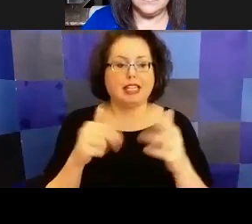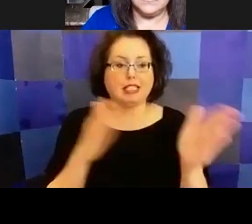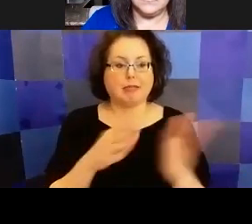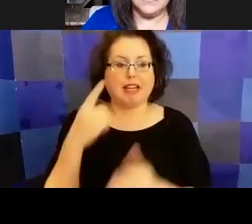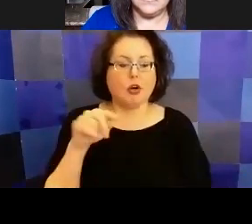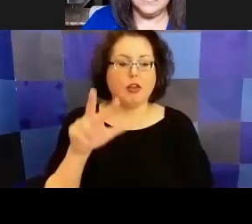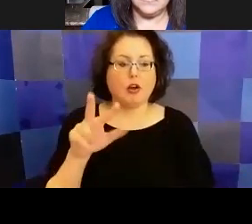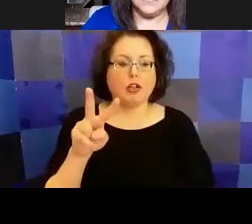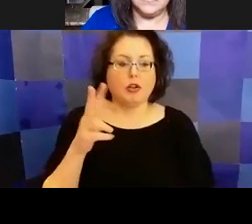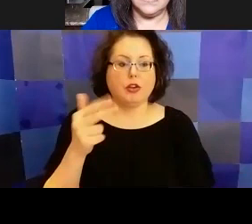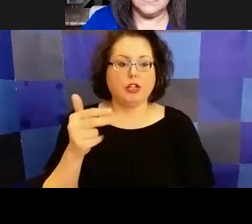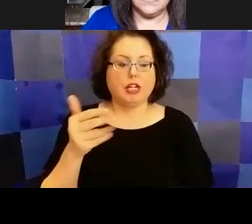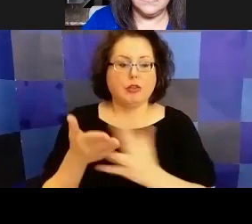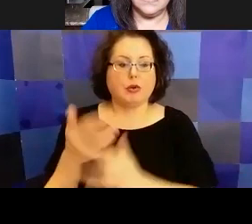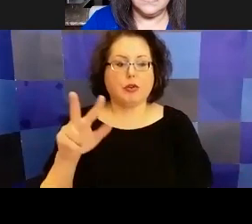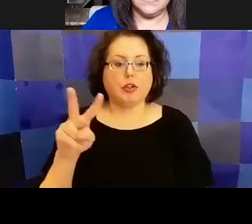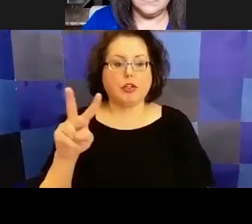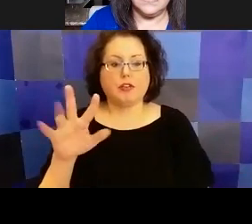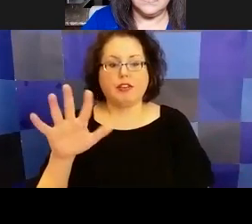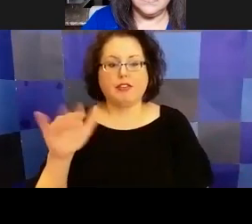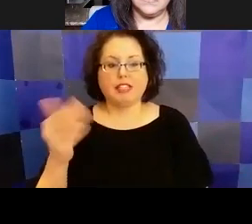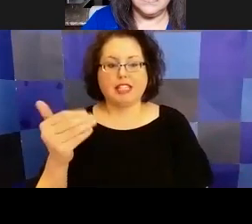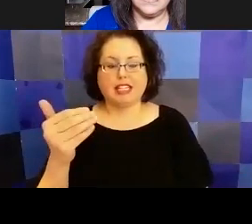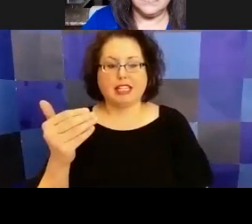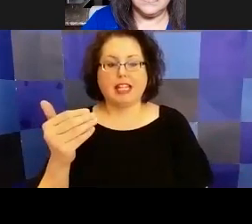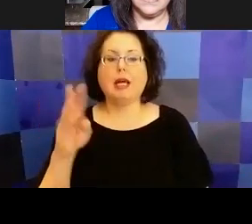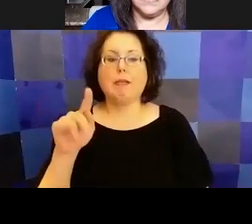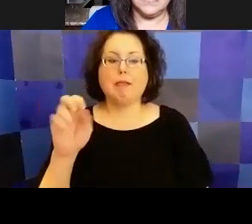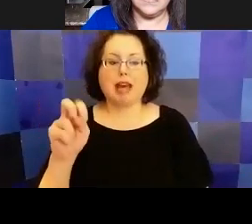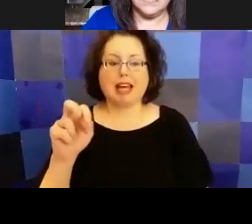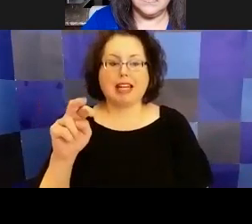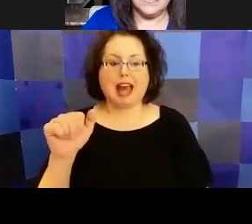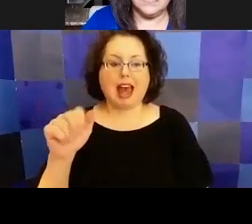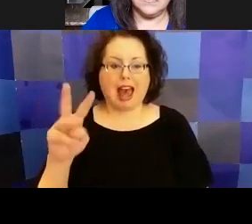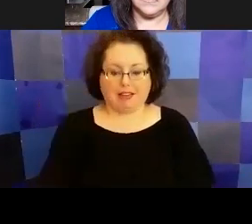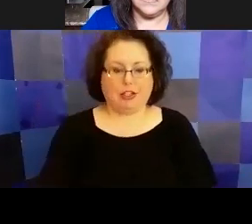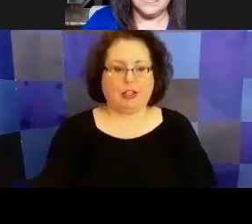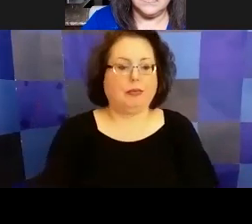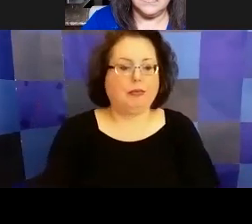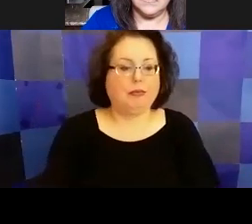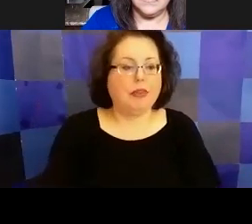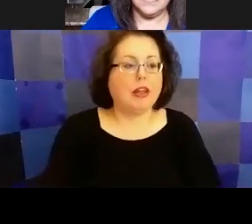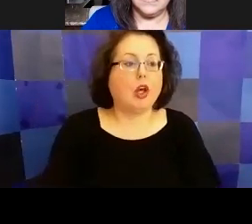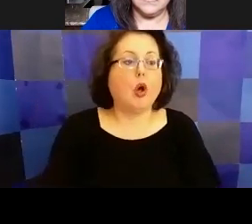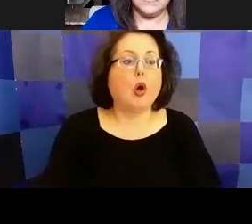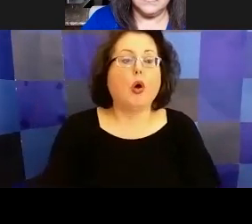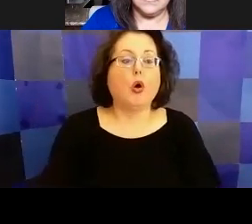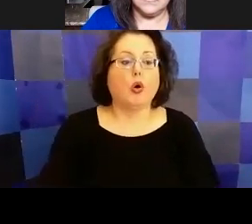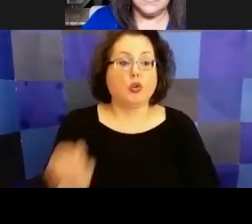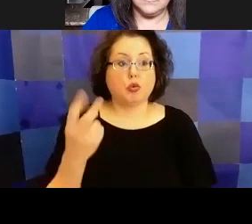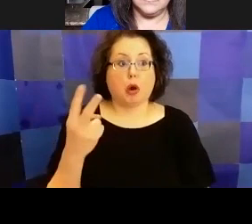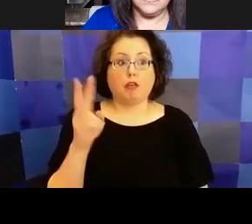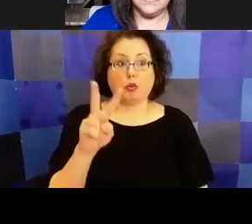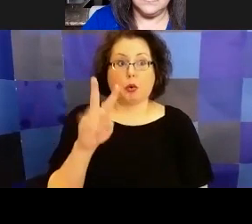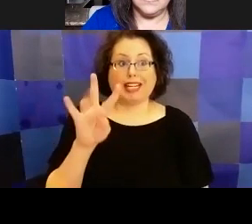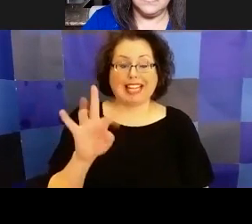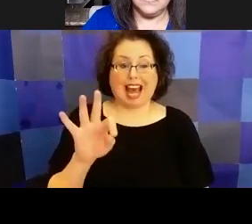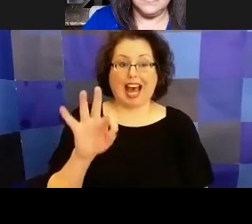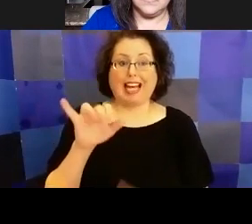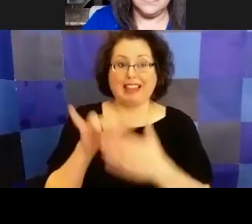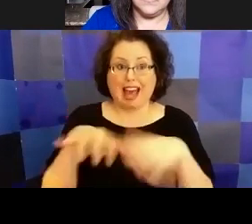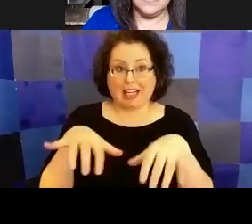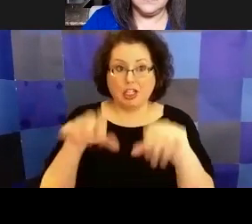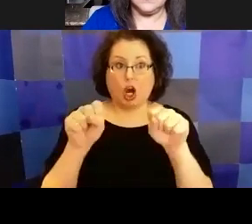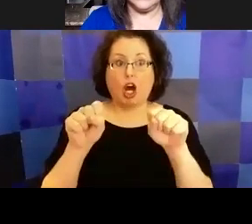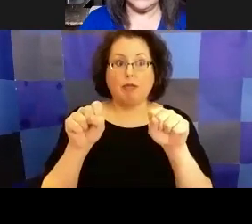through 3215 Kent Avenue. Bill Number 1229, resolution adopting plan revision for the City